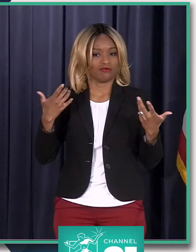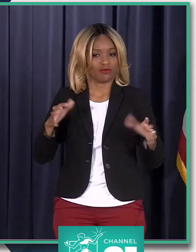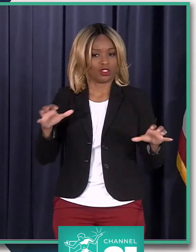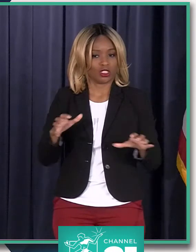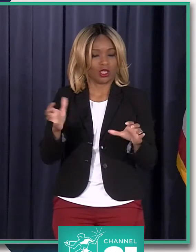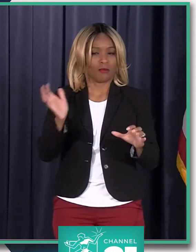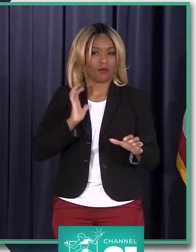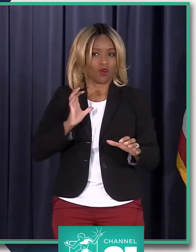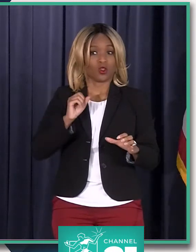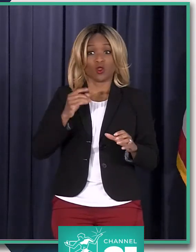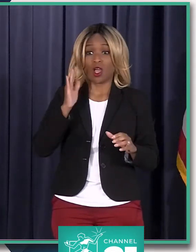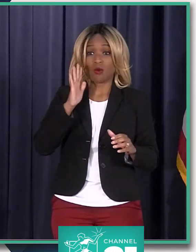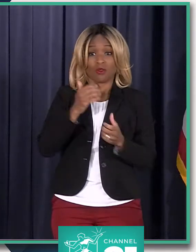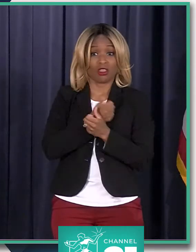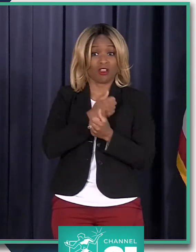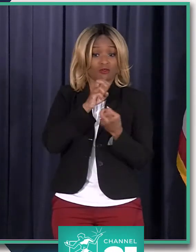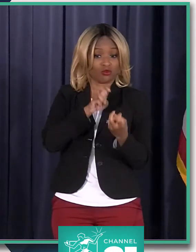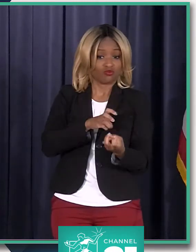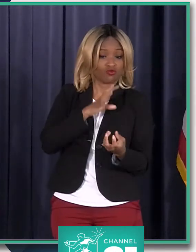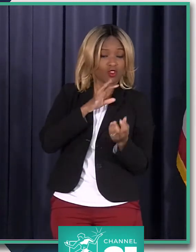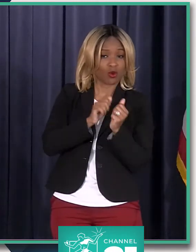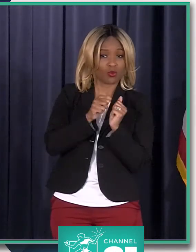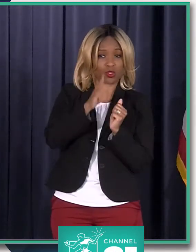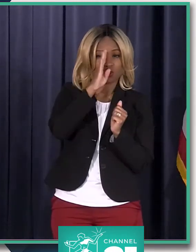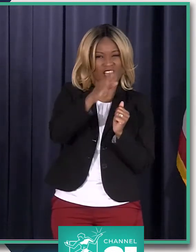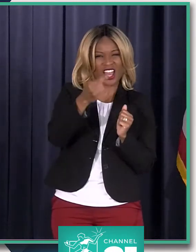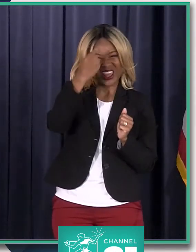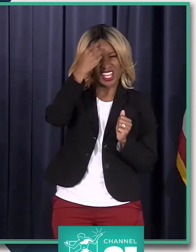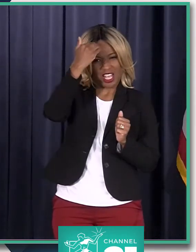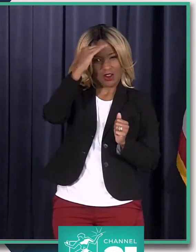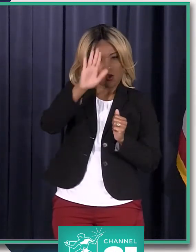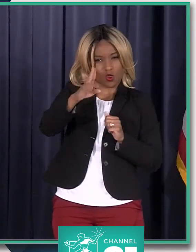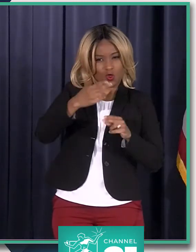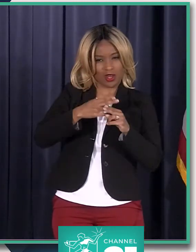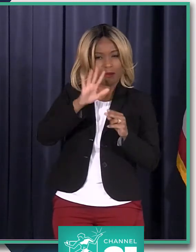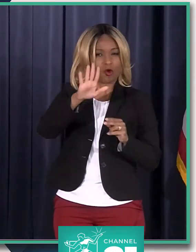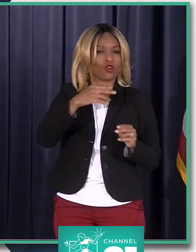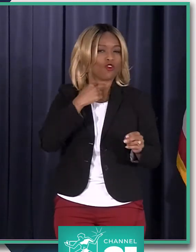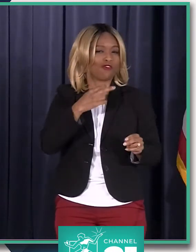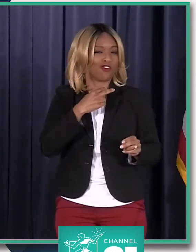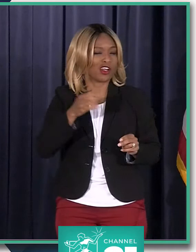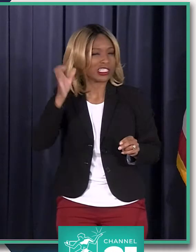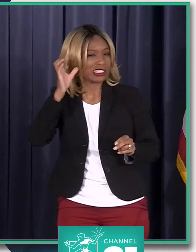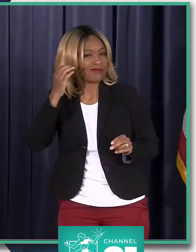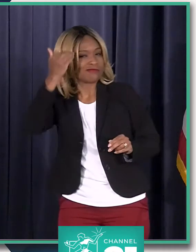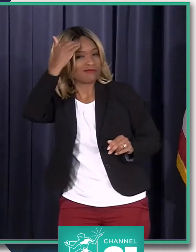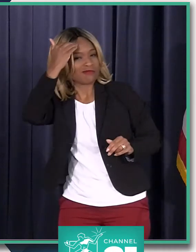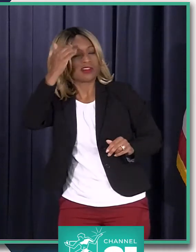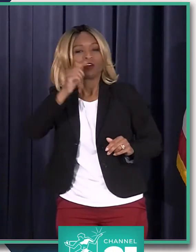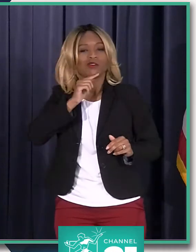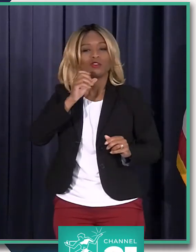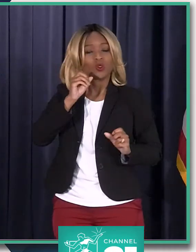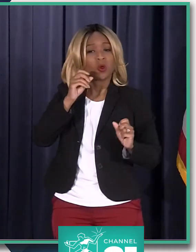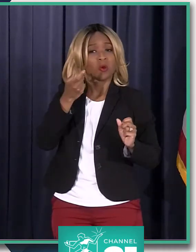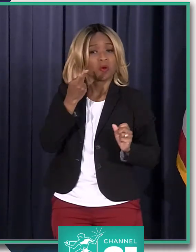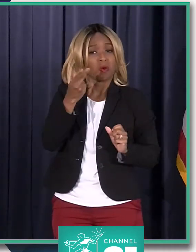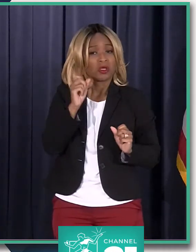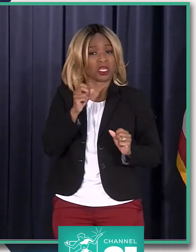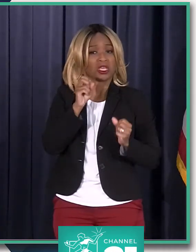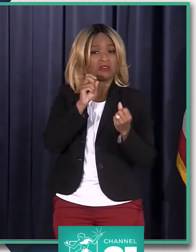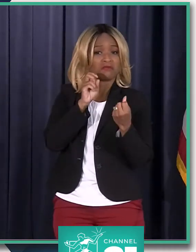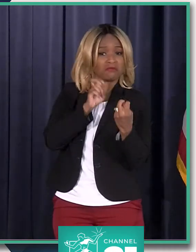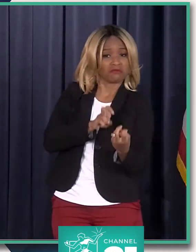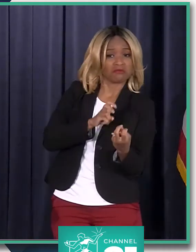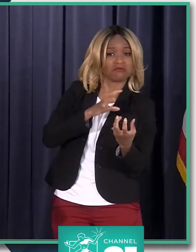you personally about it. If I think I know you by your voice and name from other meetings we've been in, so I'd be happy to have a pull